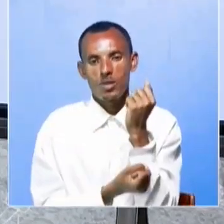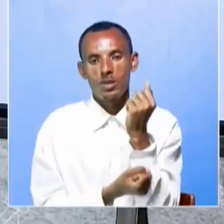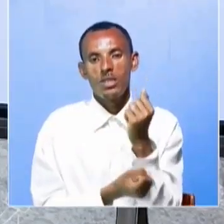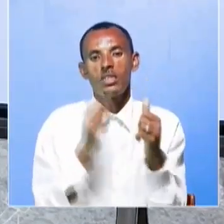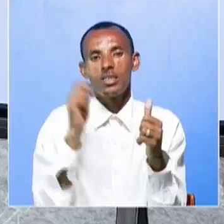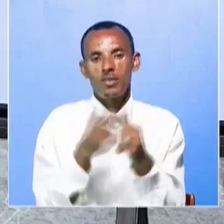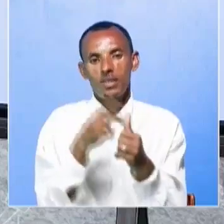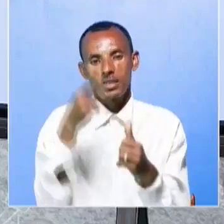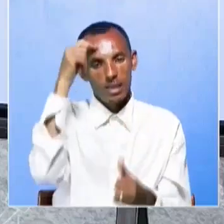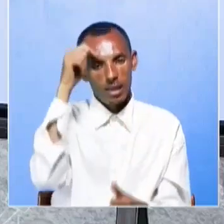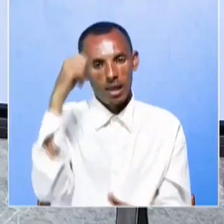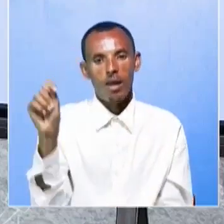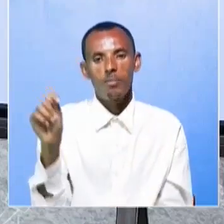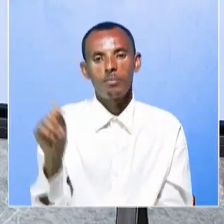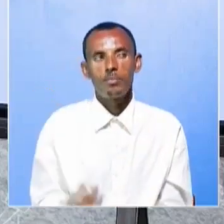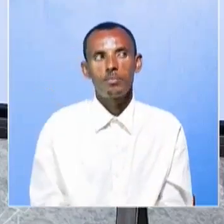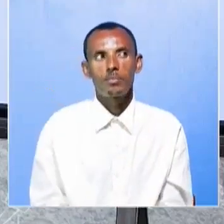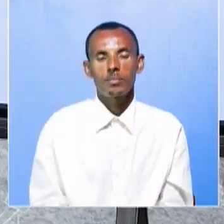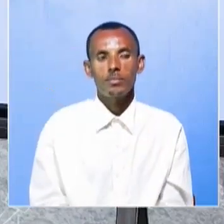first theorem.